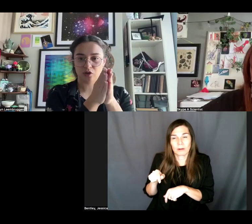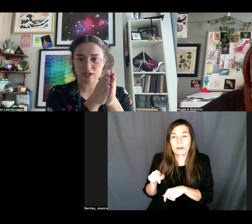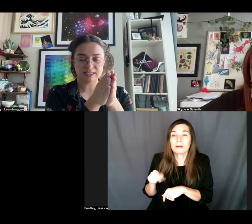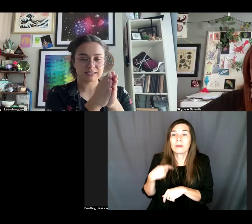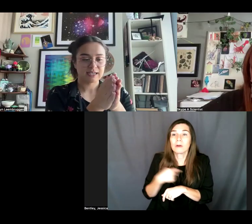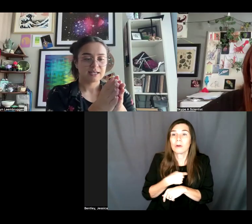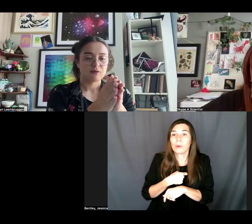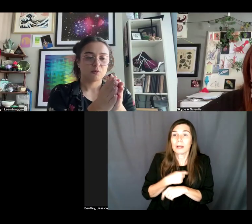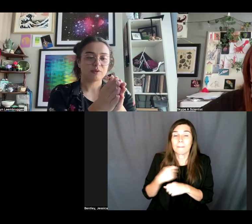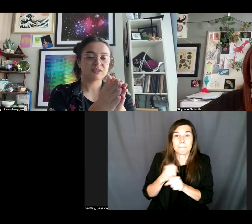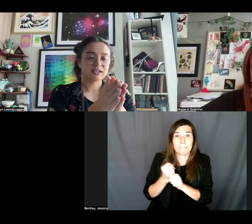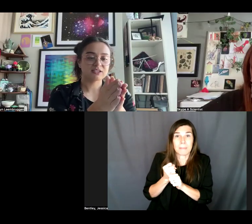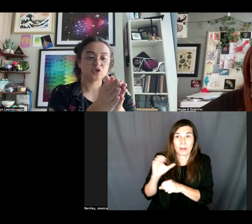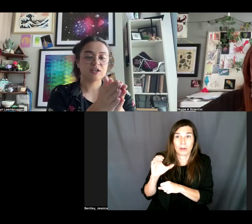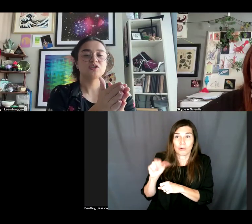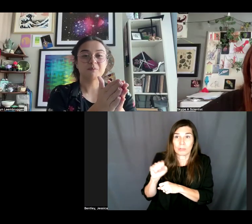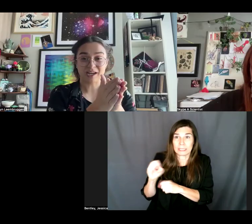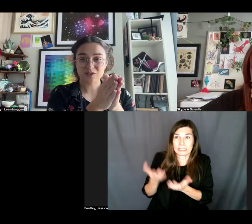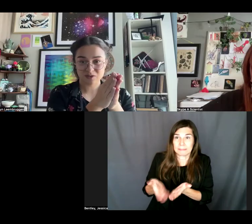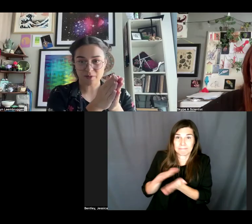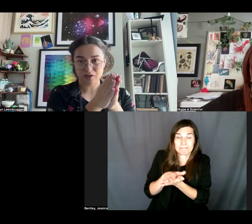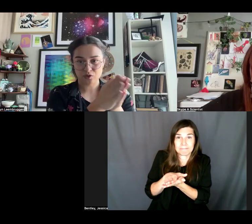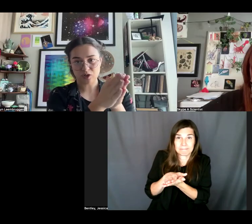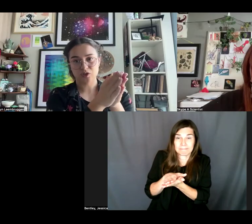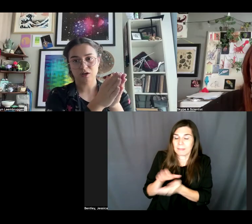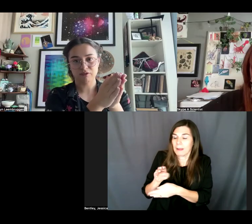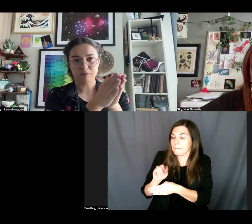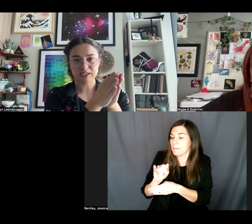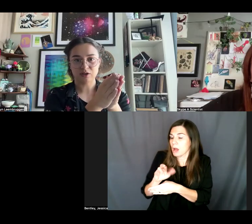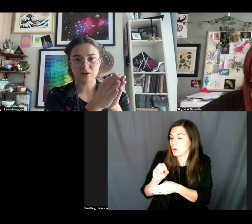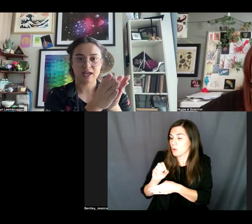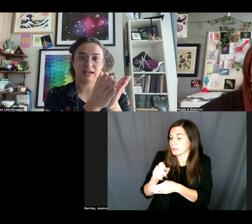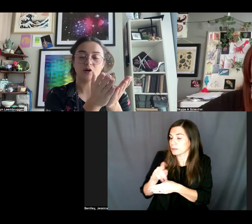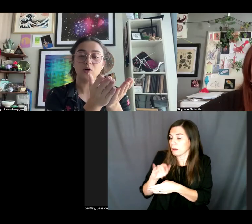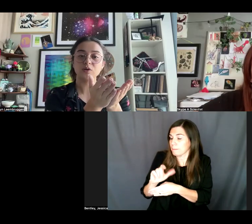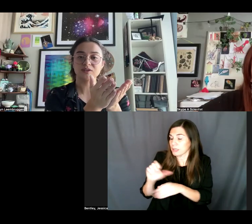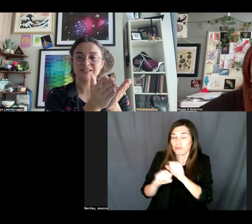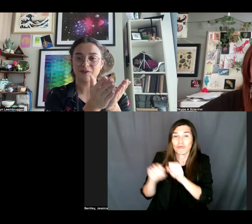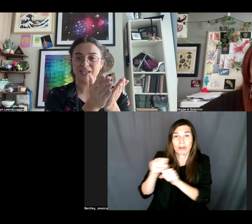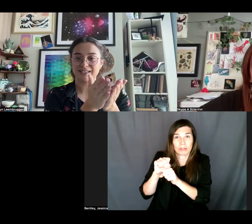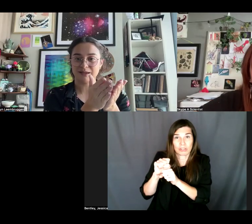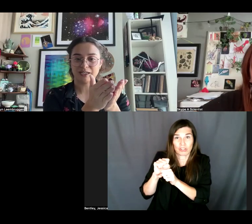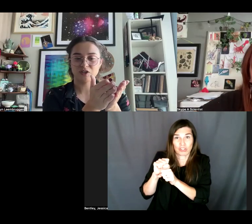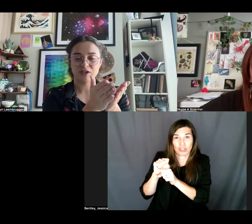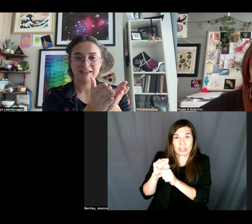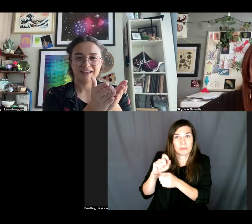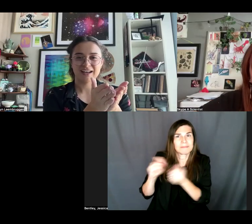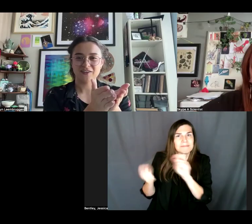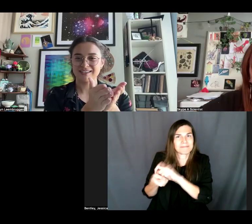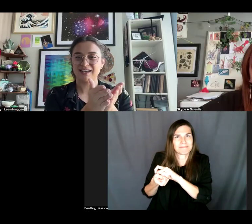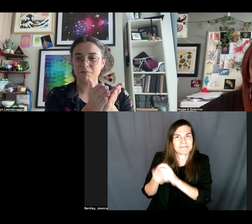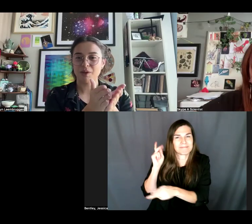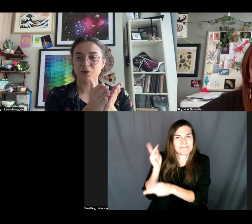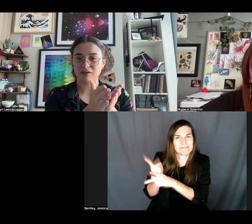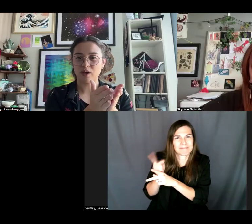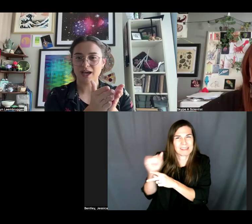create a crease, what we've done is change the microscopic structure of the material and it holds some of that damage. It kind of